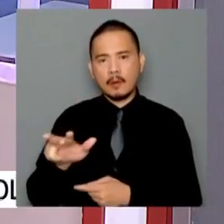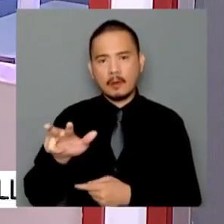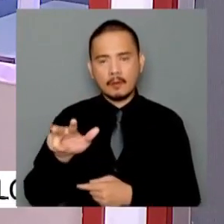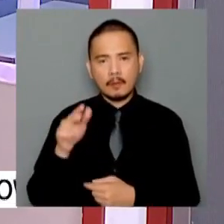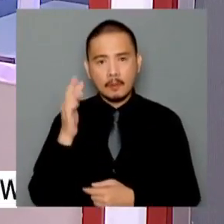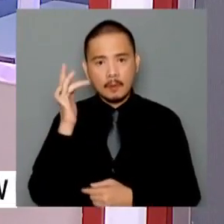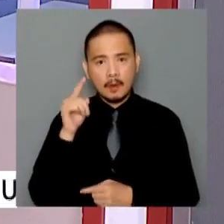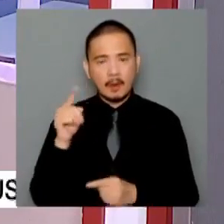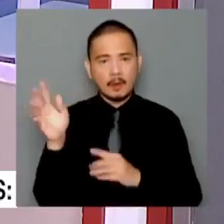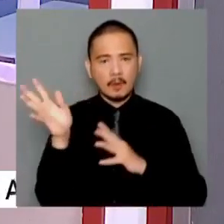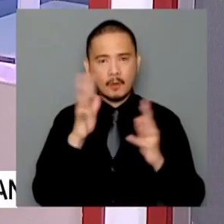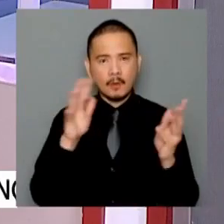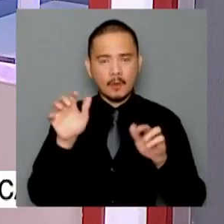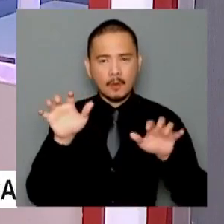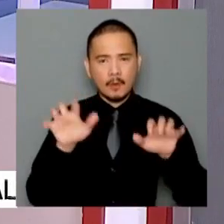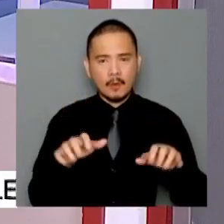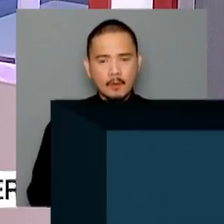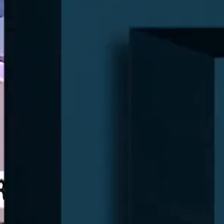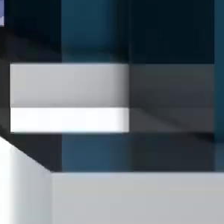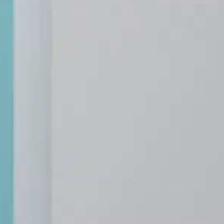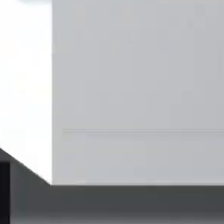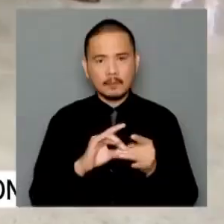Dennis Dato filed this report.